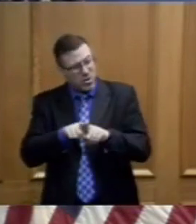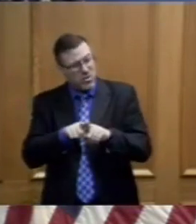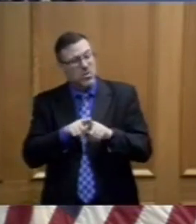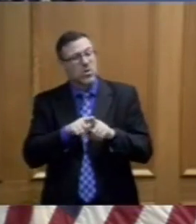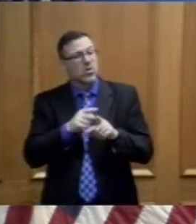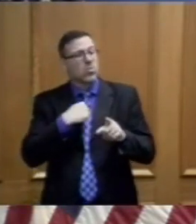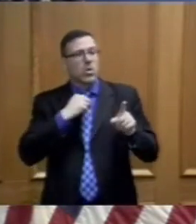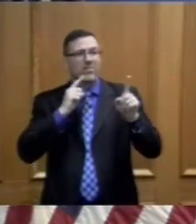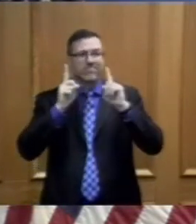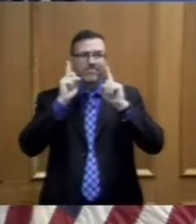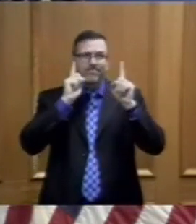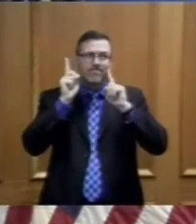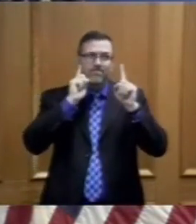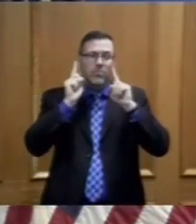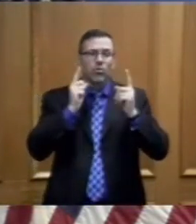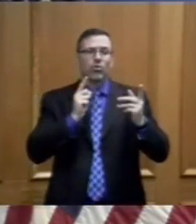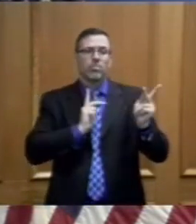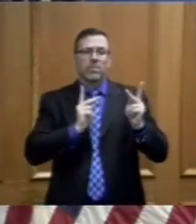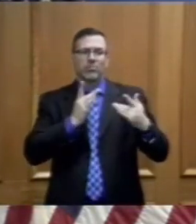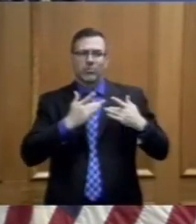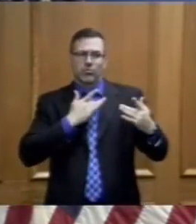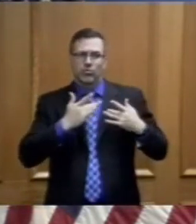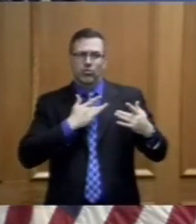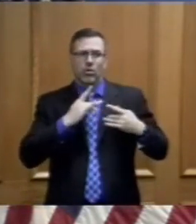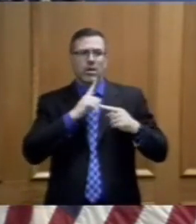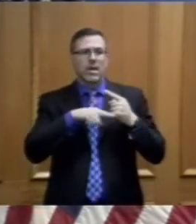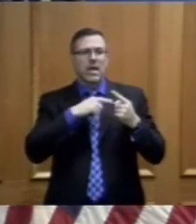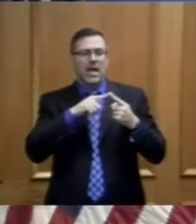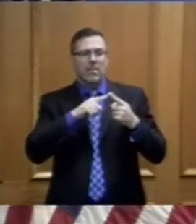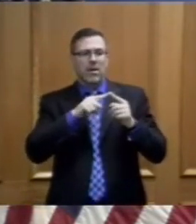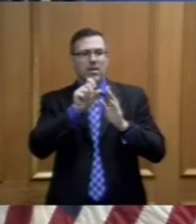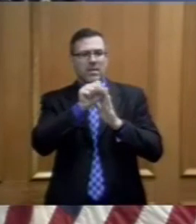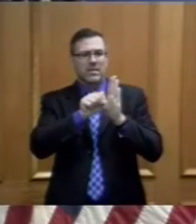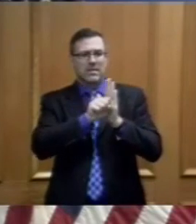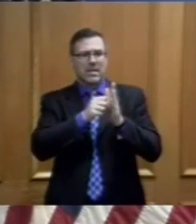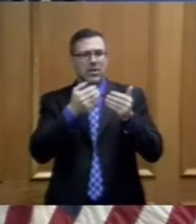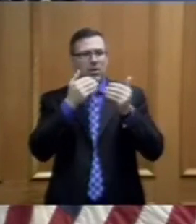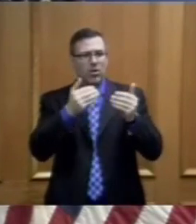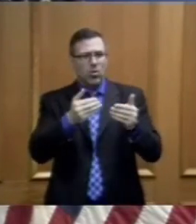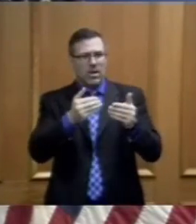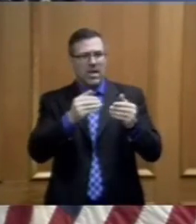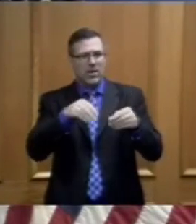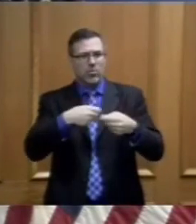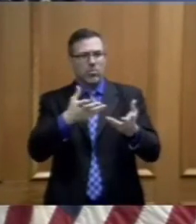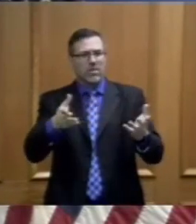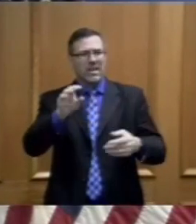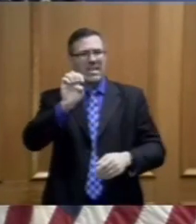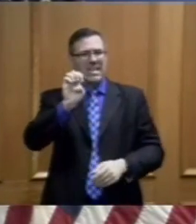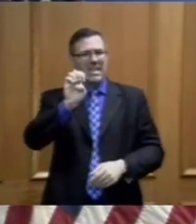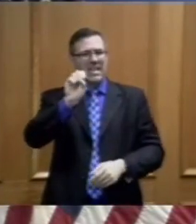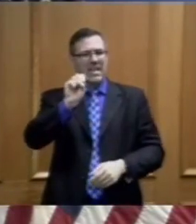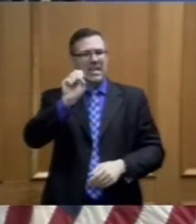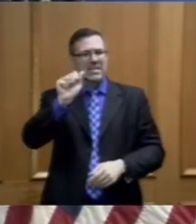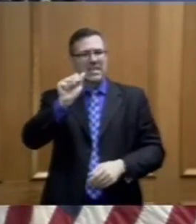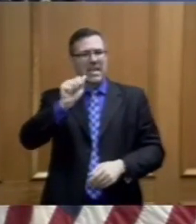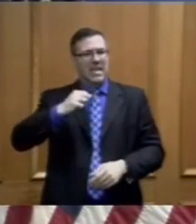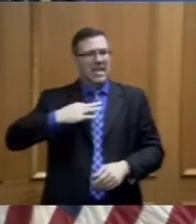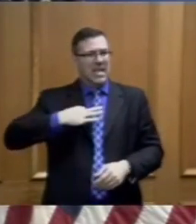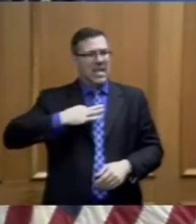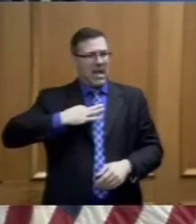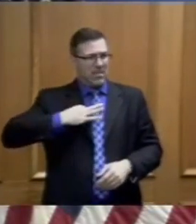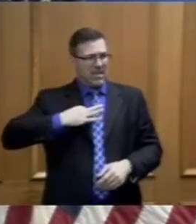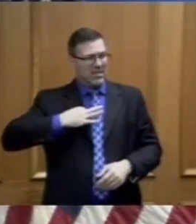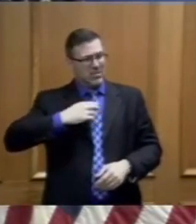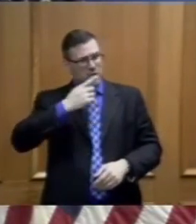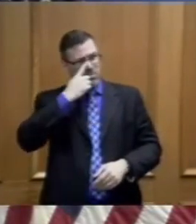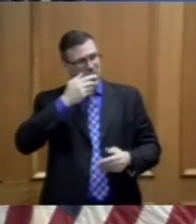raised about the state going ahead and rolling out the ESA applications in the midst of this crisis. Can you address